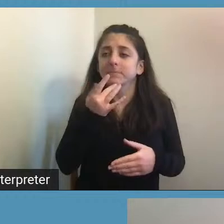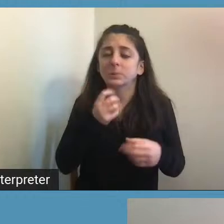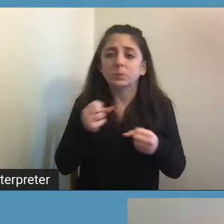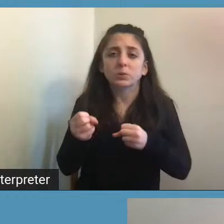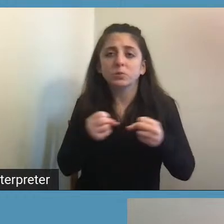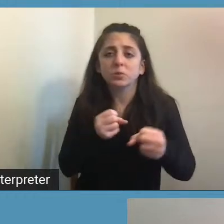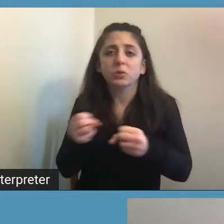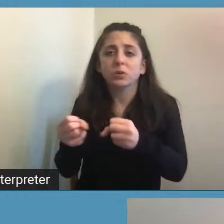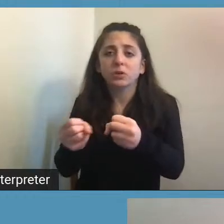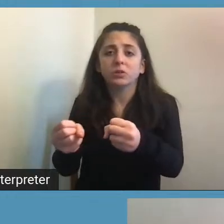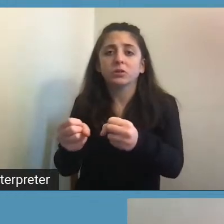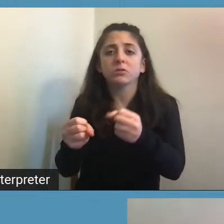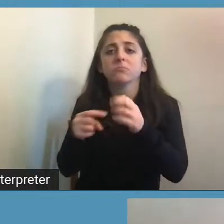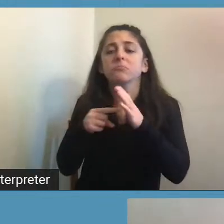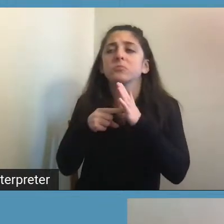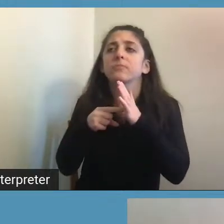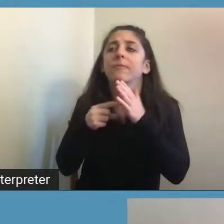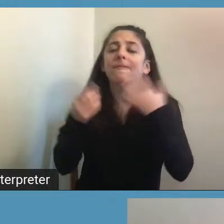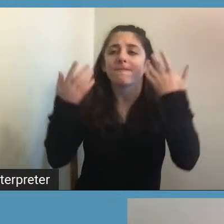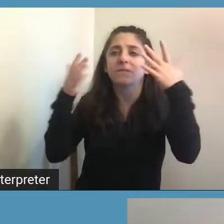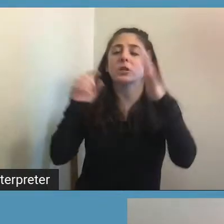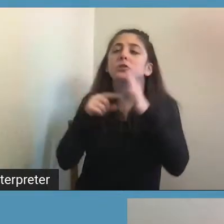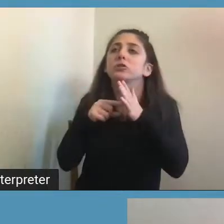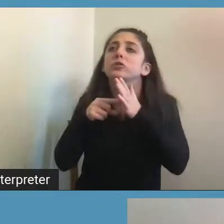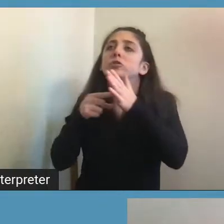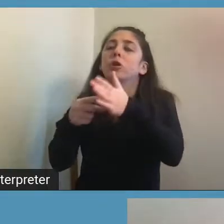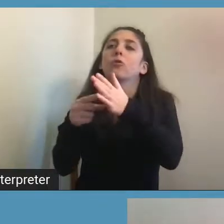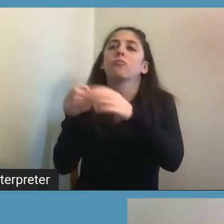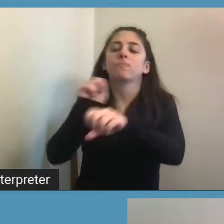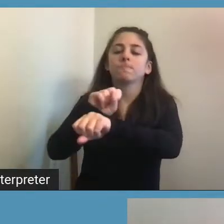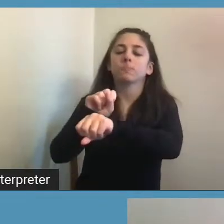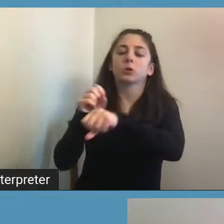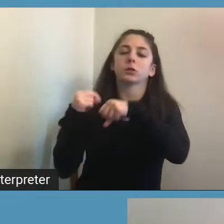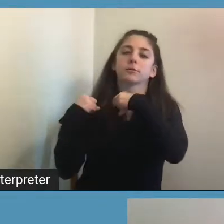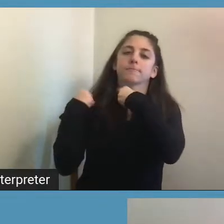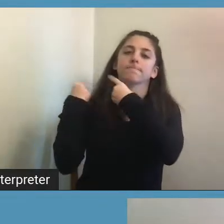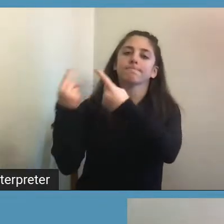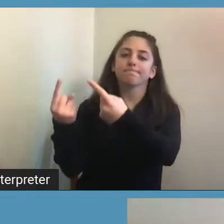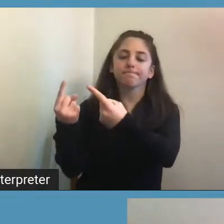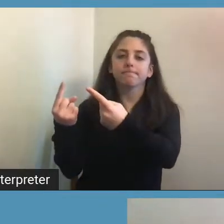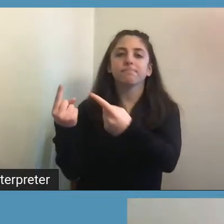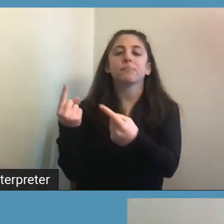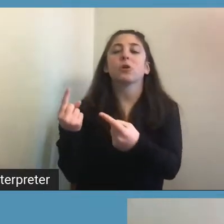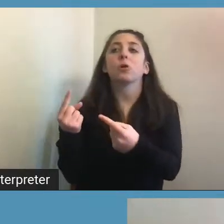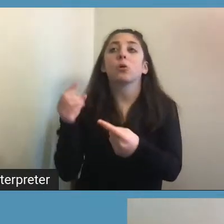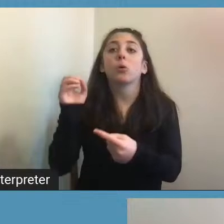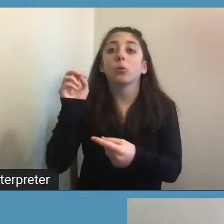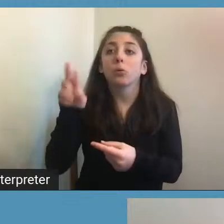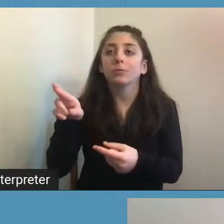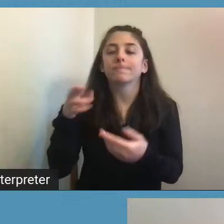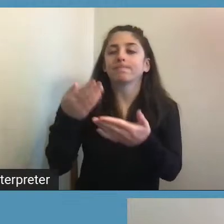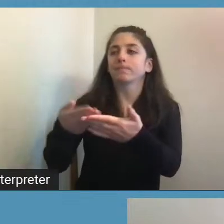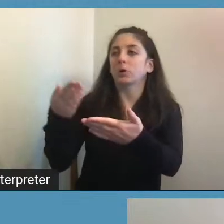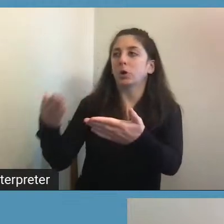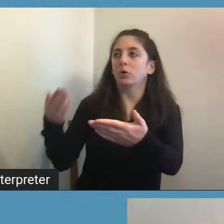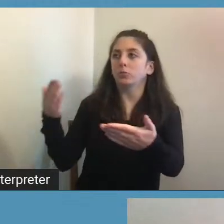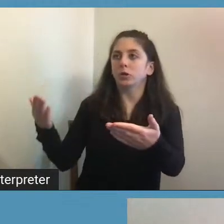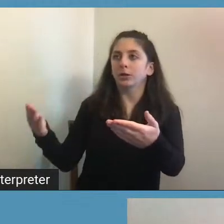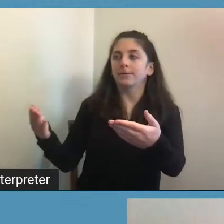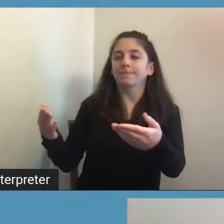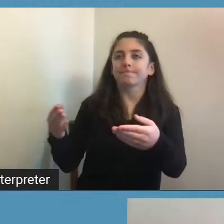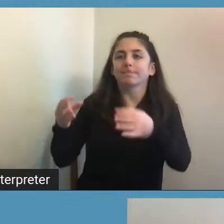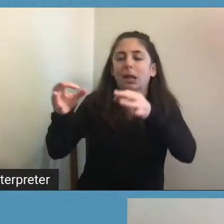the work that you've been doing, right? And then, or telling a story of an object, Mm-hmm. and then